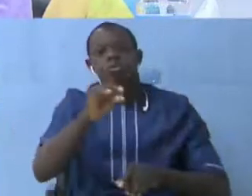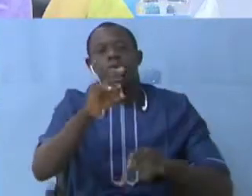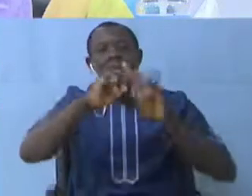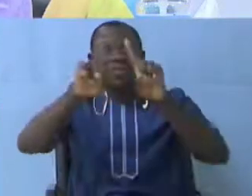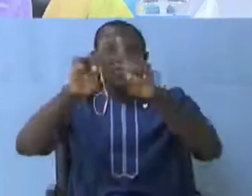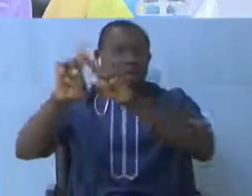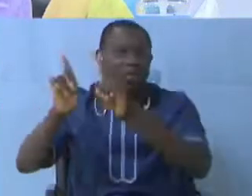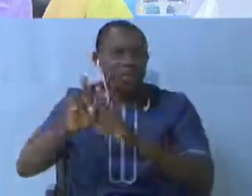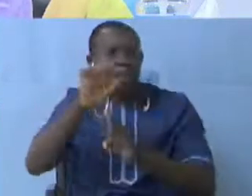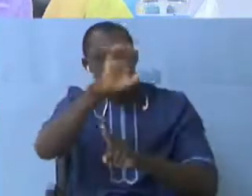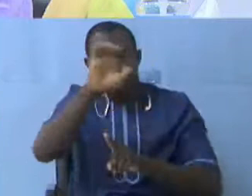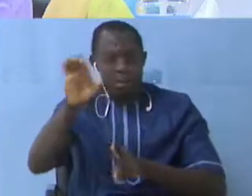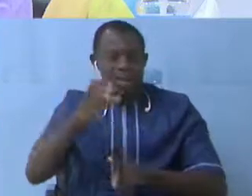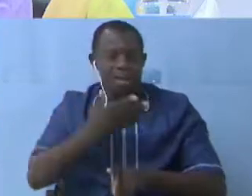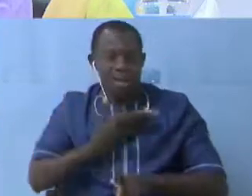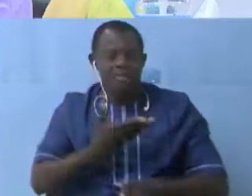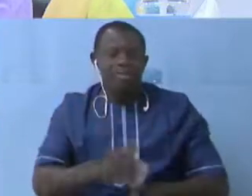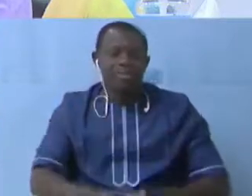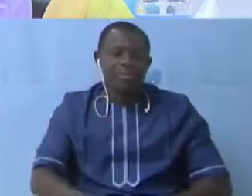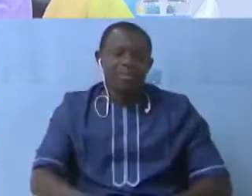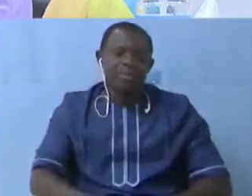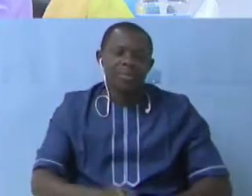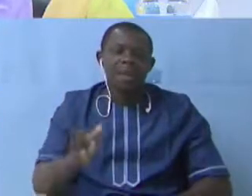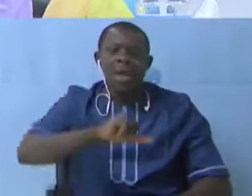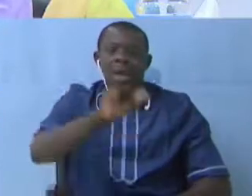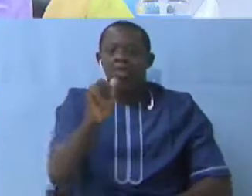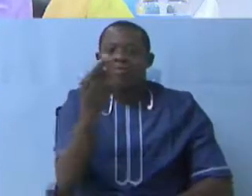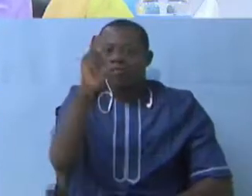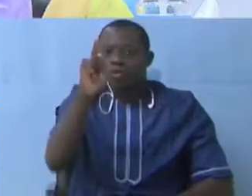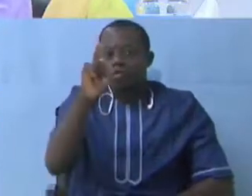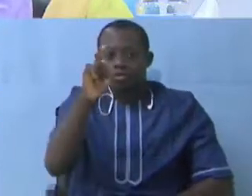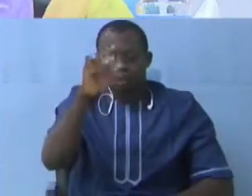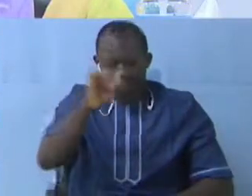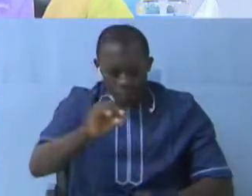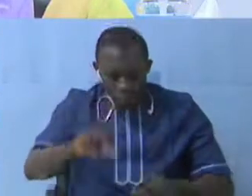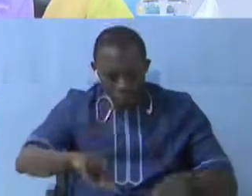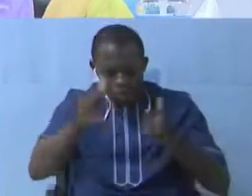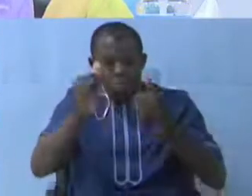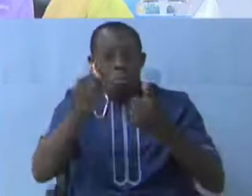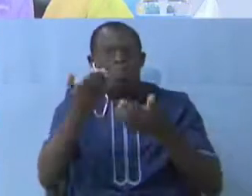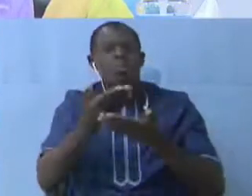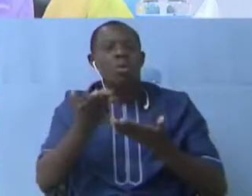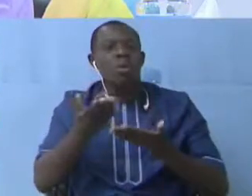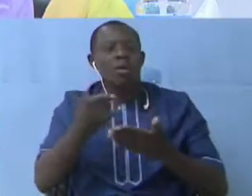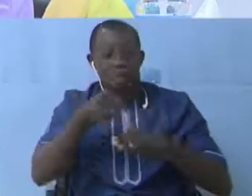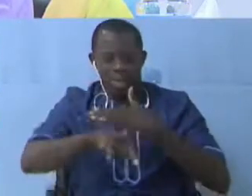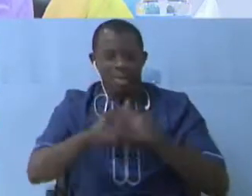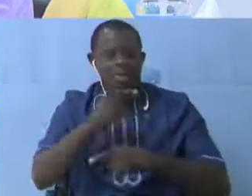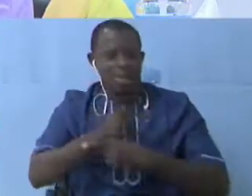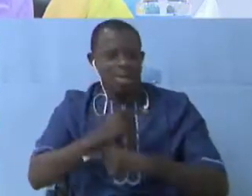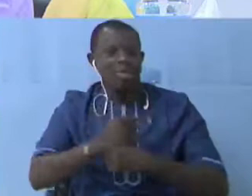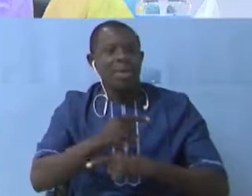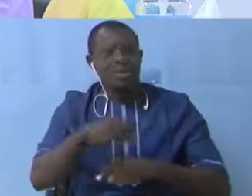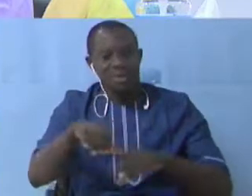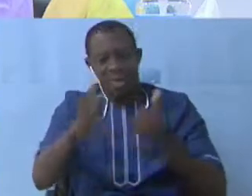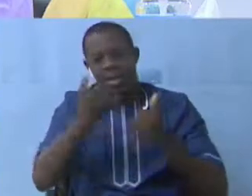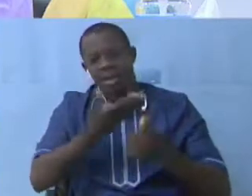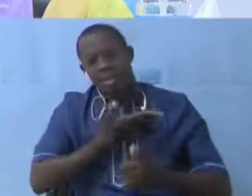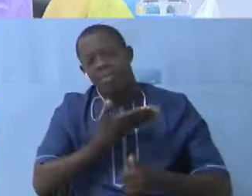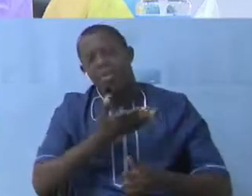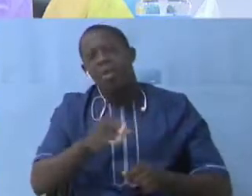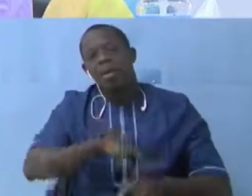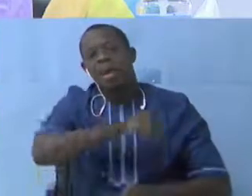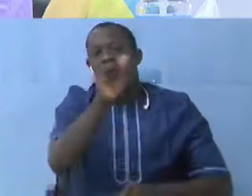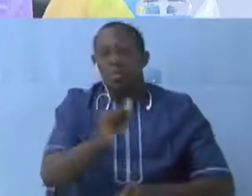oote woon nañ ko fii ci biir réew mi. And the first one was held here in the Gambia. bu njëkk nag ñu ngi ko defoon fii ci réewi Gambia.